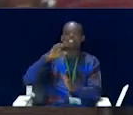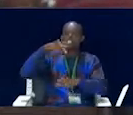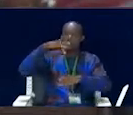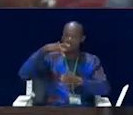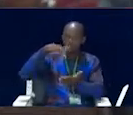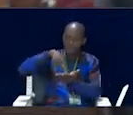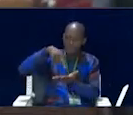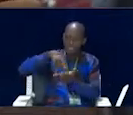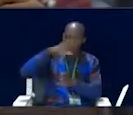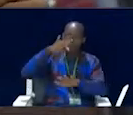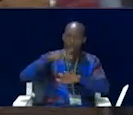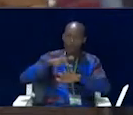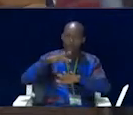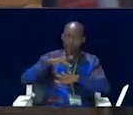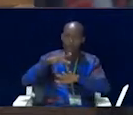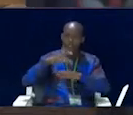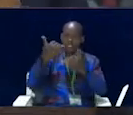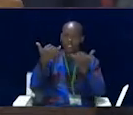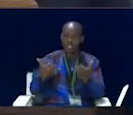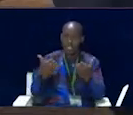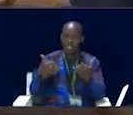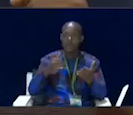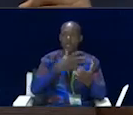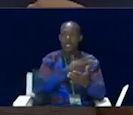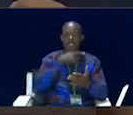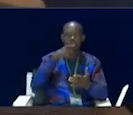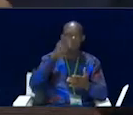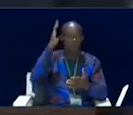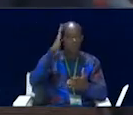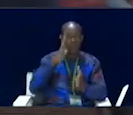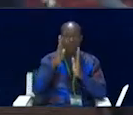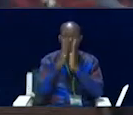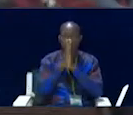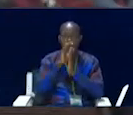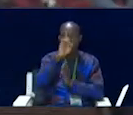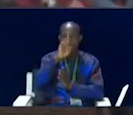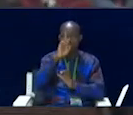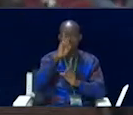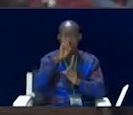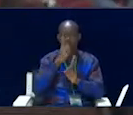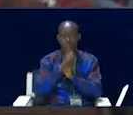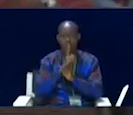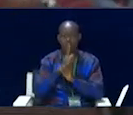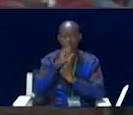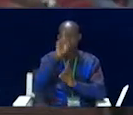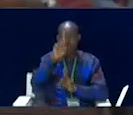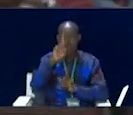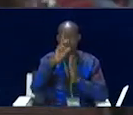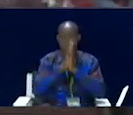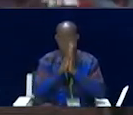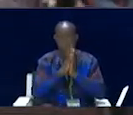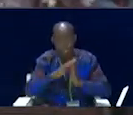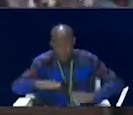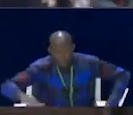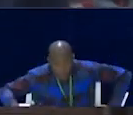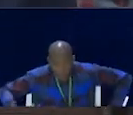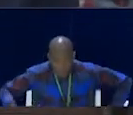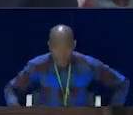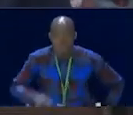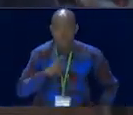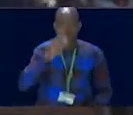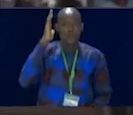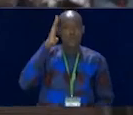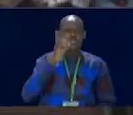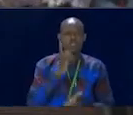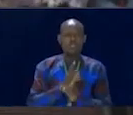feet. And you are going to pray a prayer, just one prayer. You are going to imagine Jesus is beside